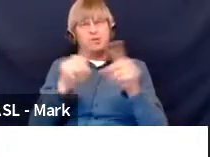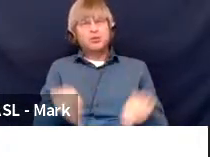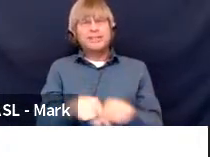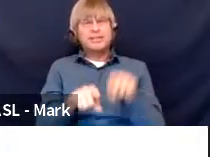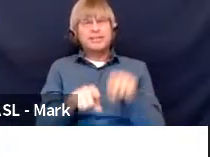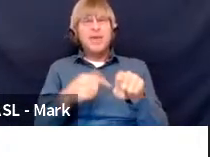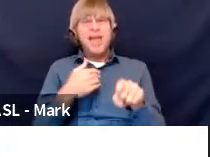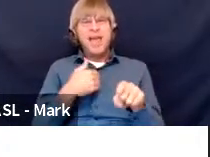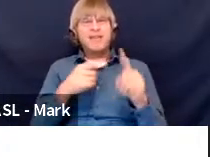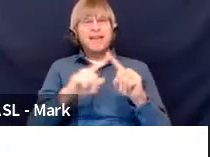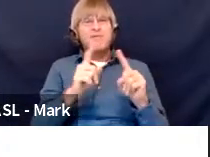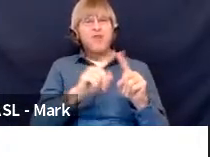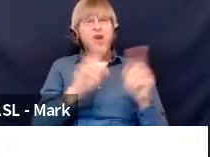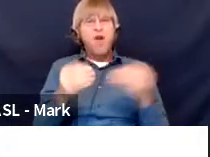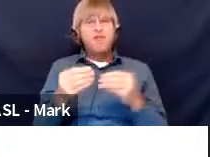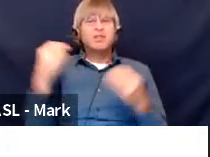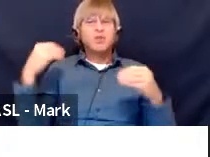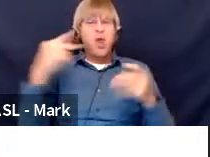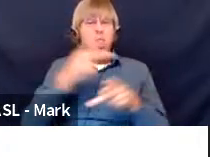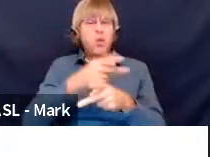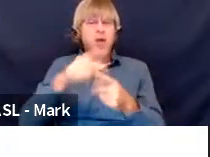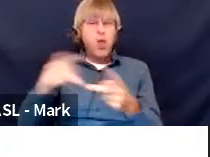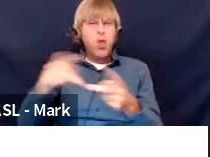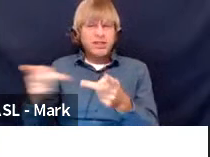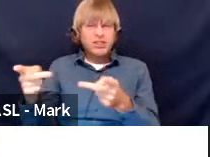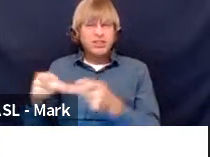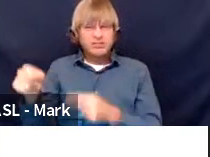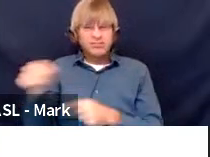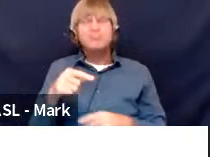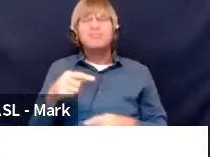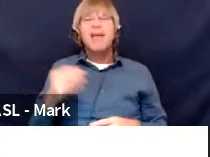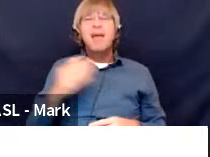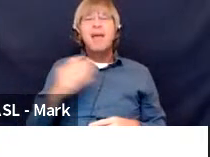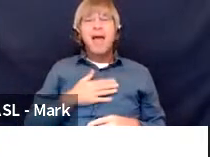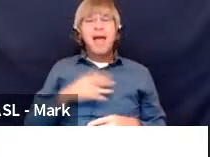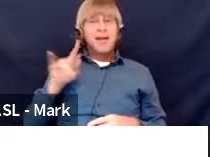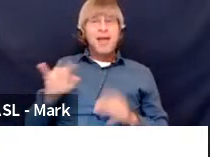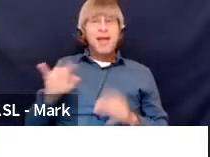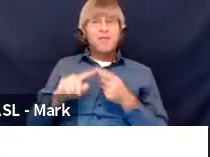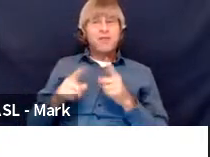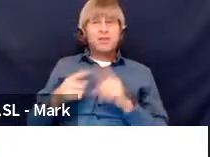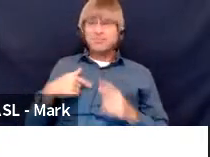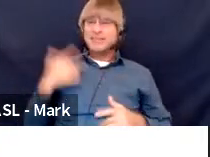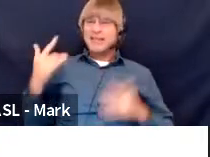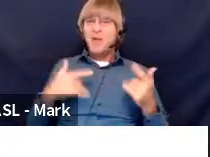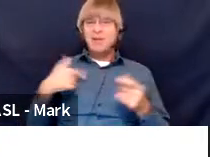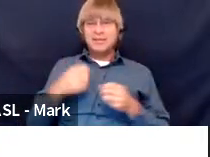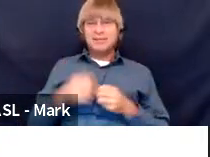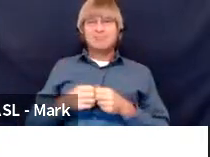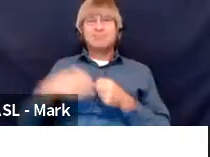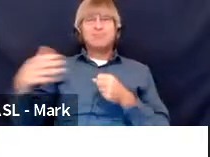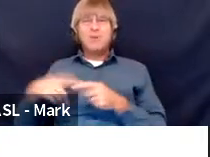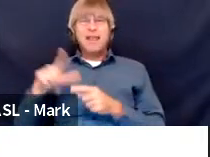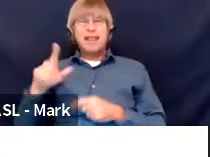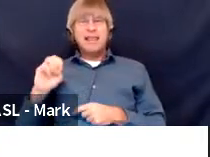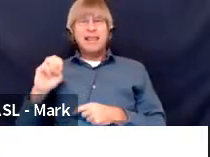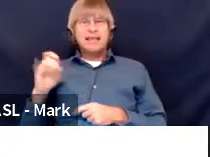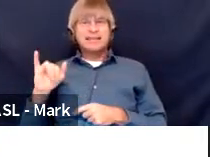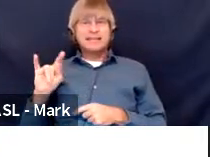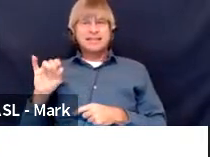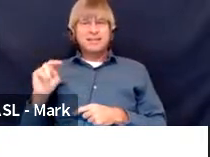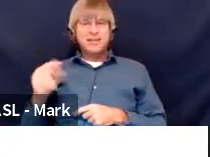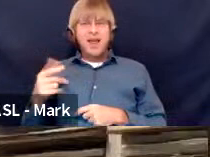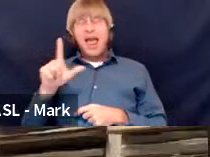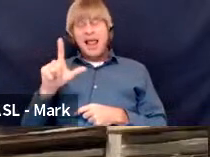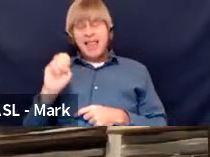where we have divisions and store locations. And I'm super excited too for my Kentucky friends. We've just expanded into the Lexington market. So that's